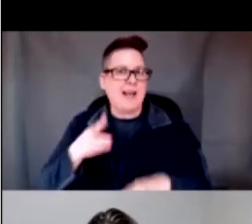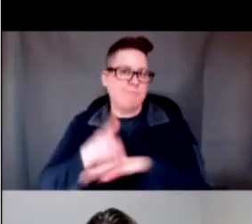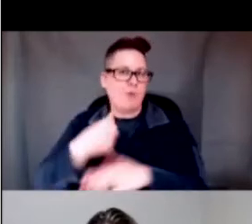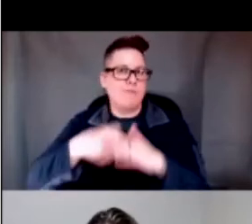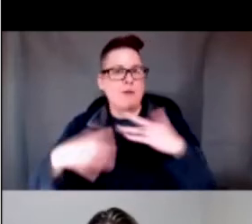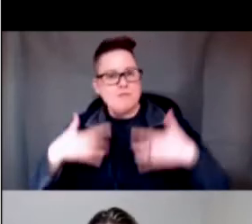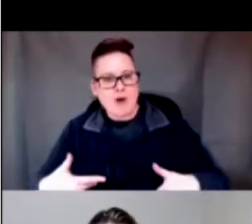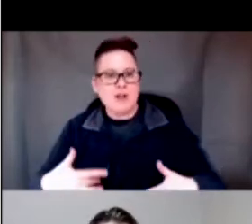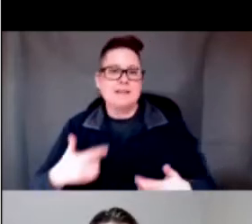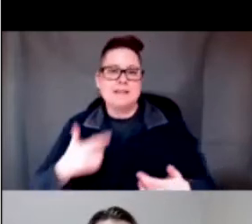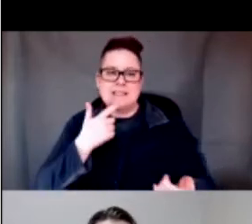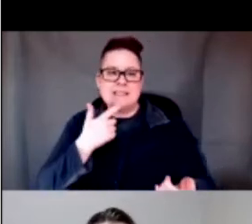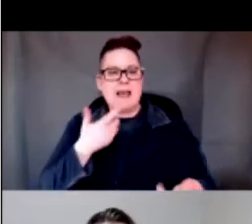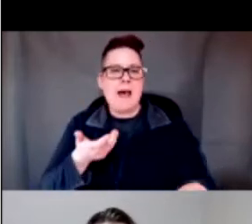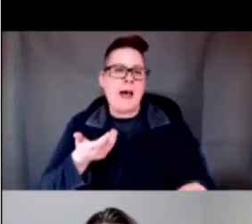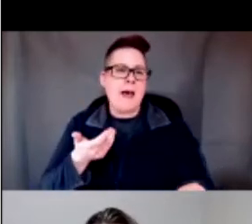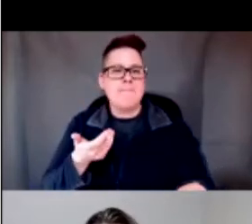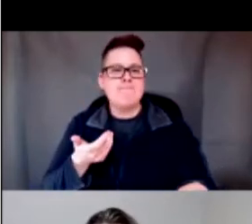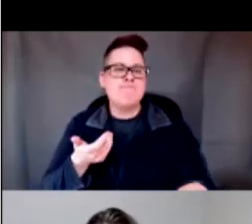as she was